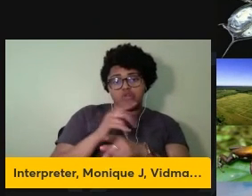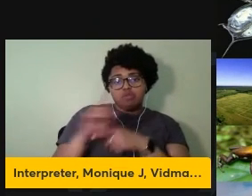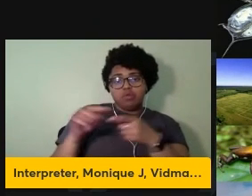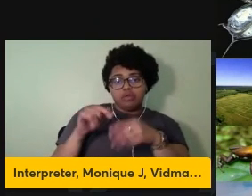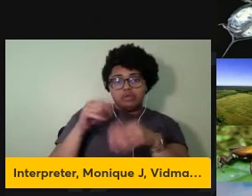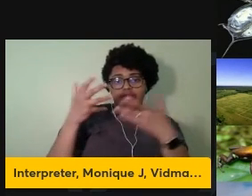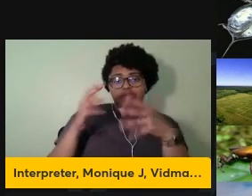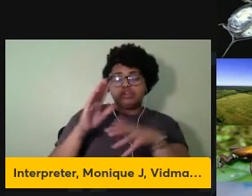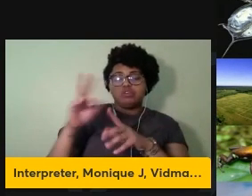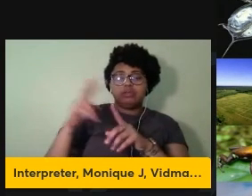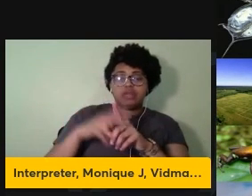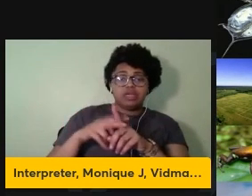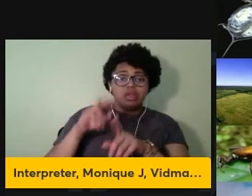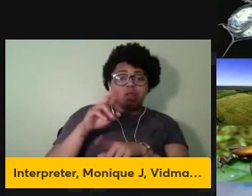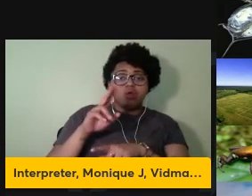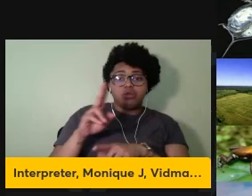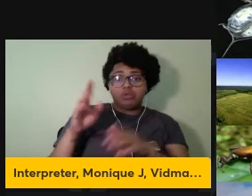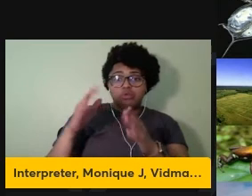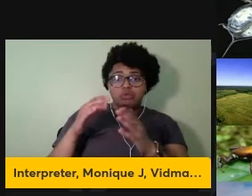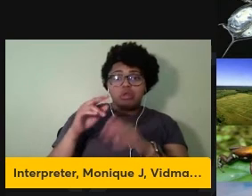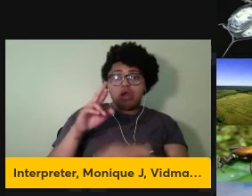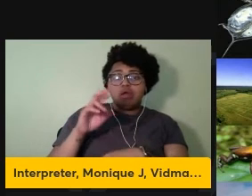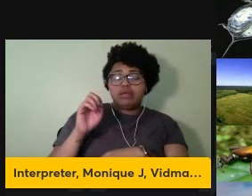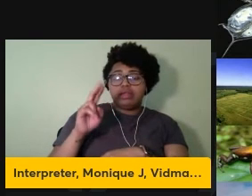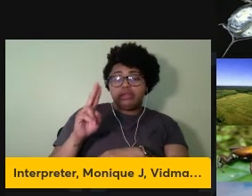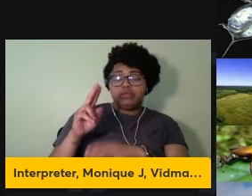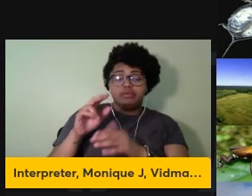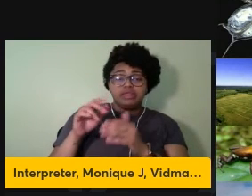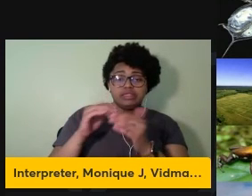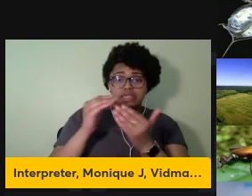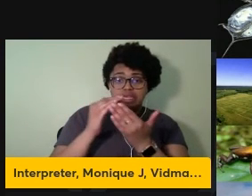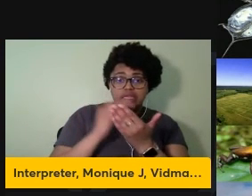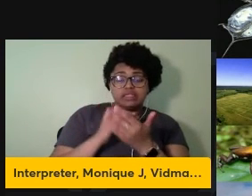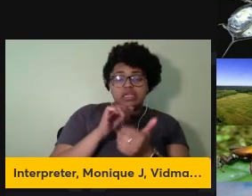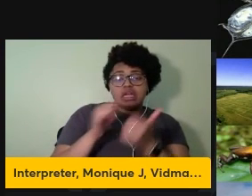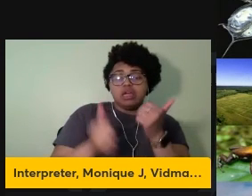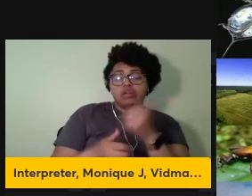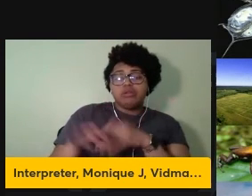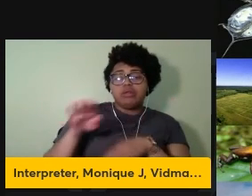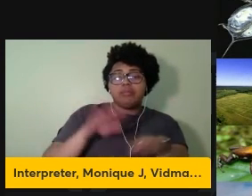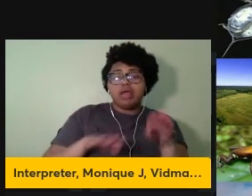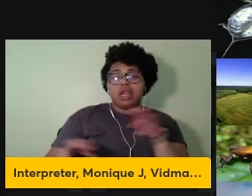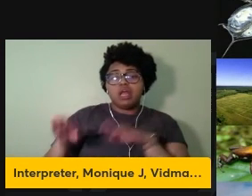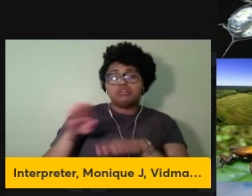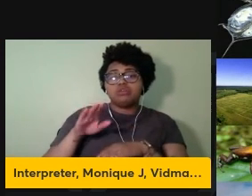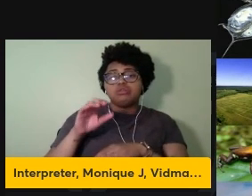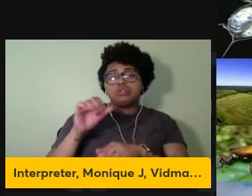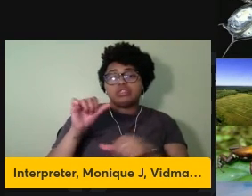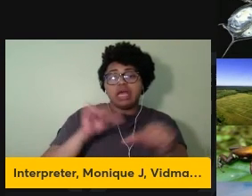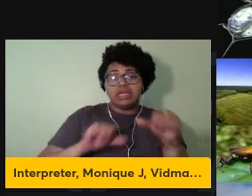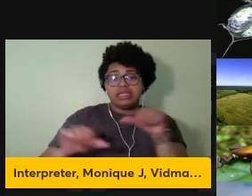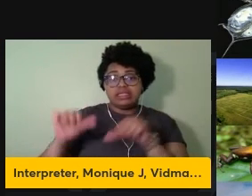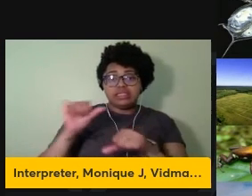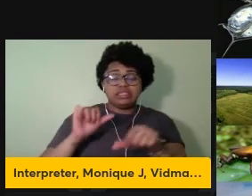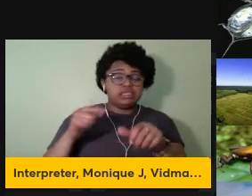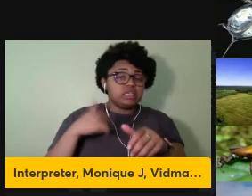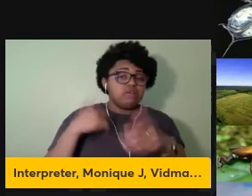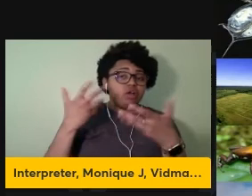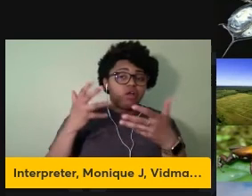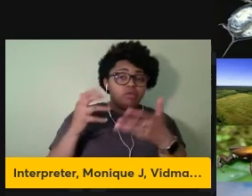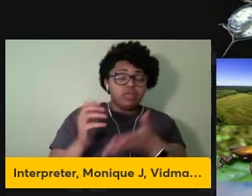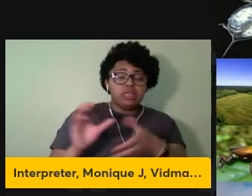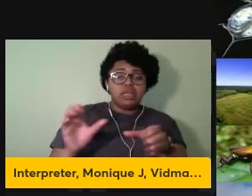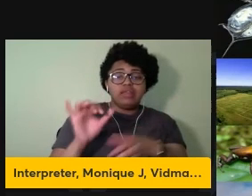the RU is listed under biological sciences, let me know if I can help you, because I've done that in the past with many